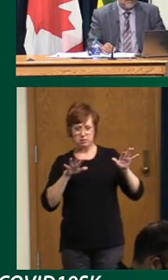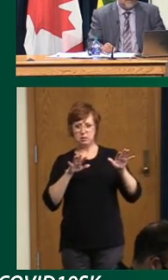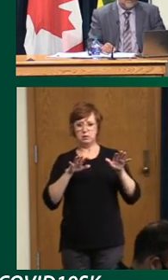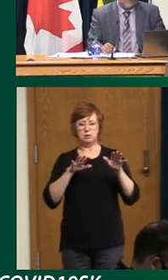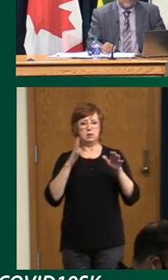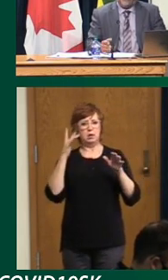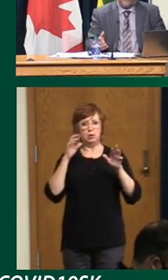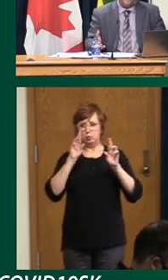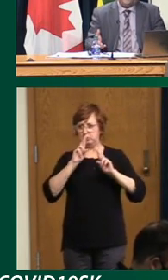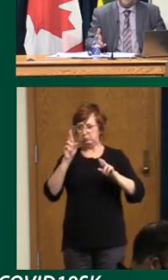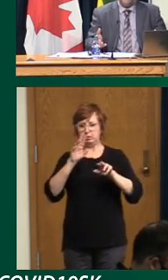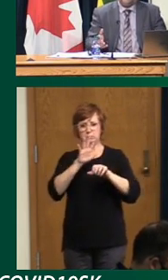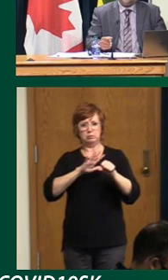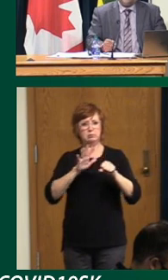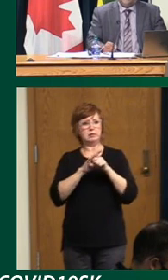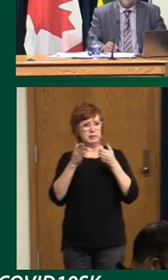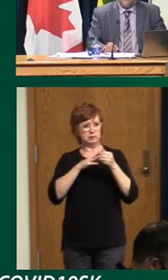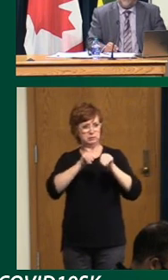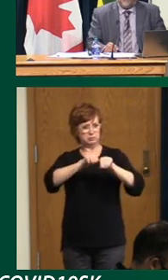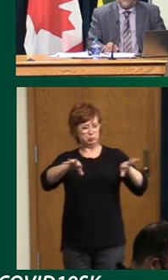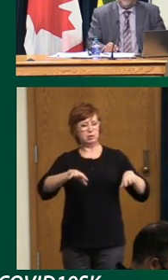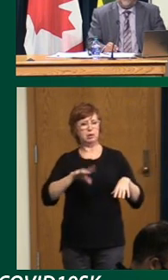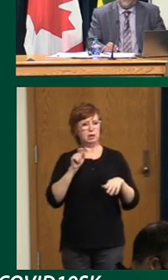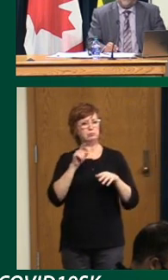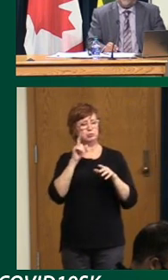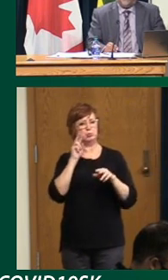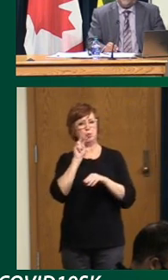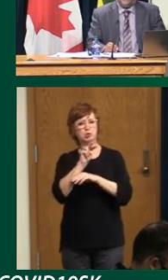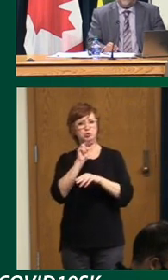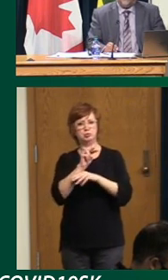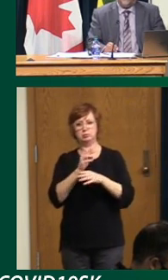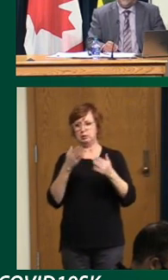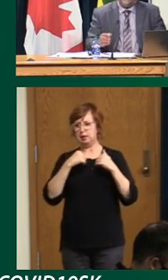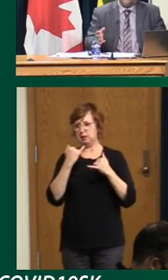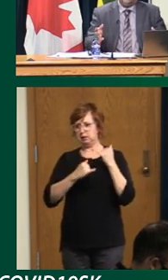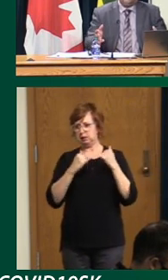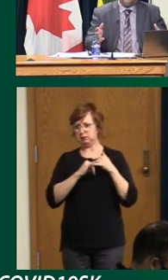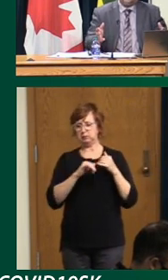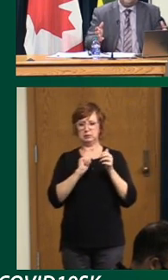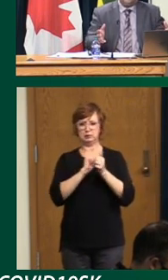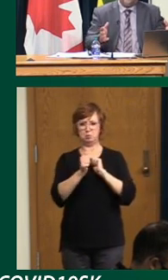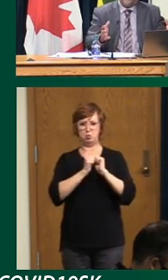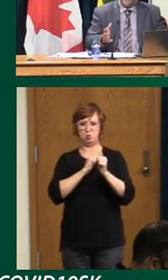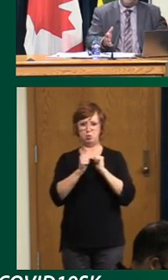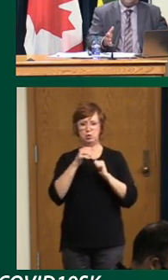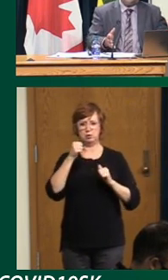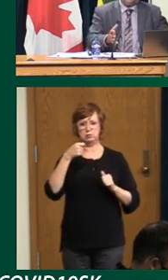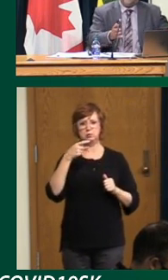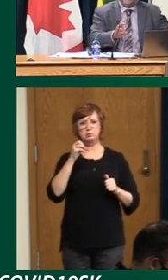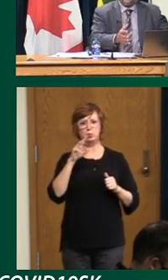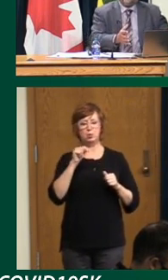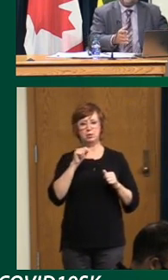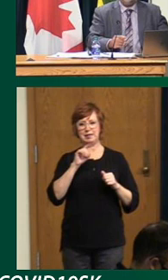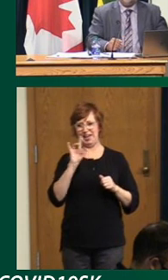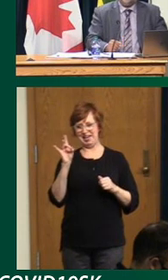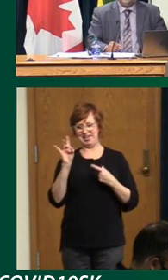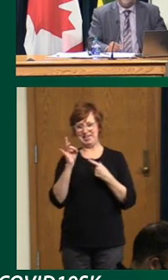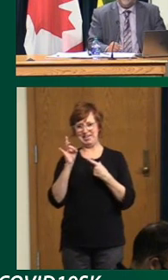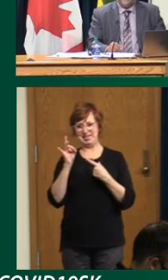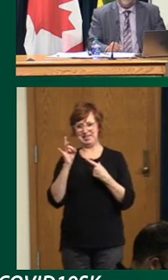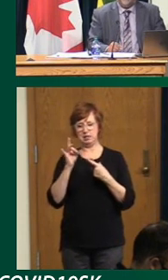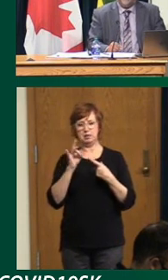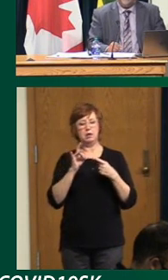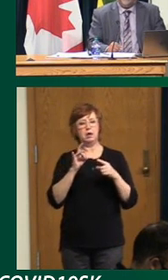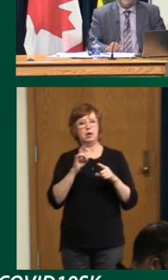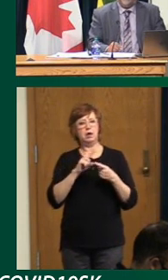can be higher. And sports, again, we've had 8 outbreaks in sports. In many cases where someone plays a sport but also